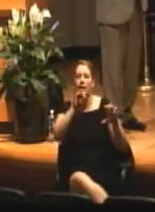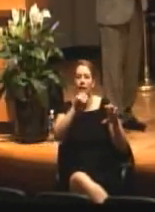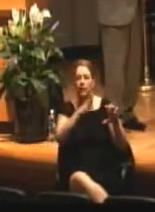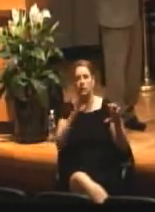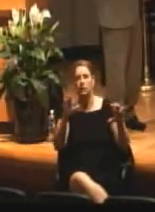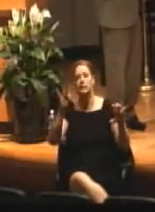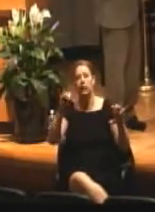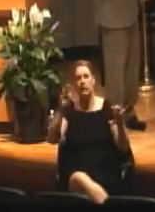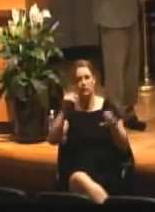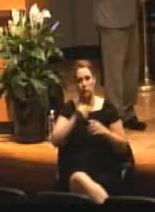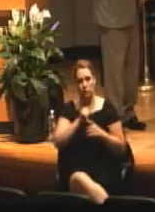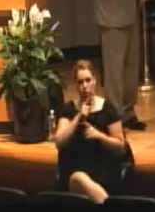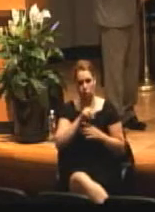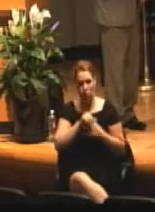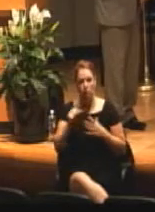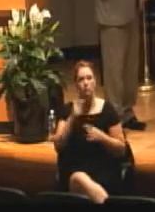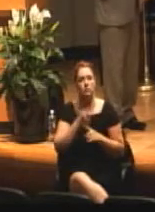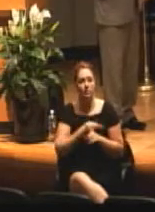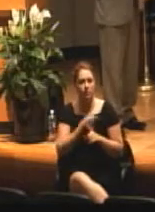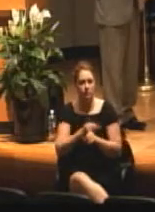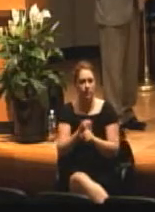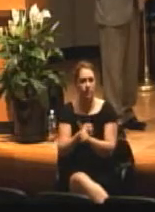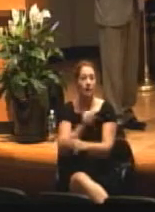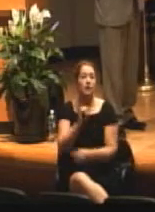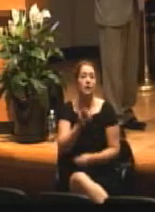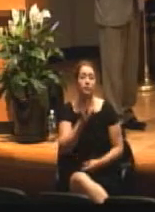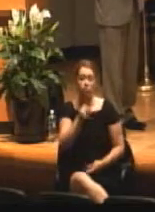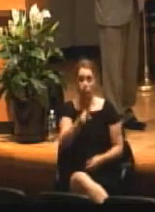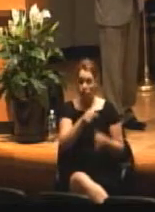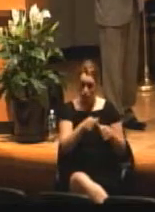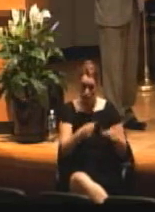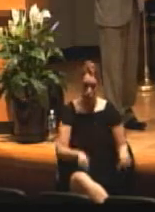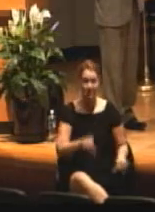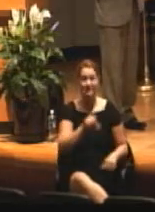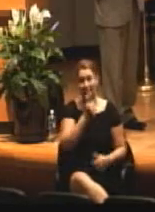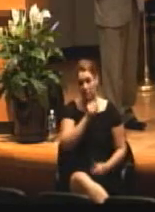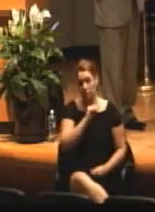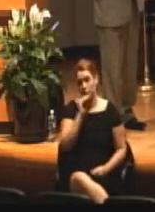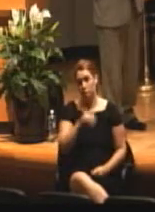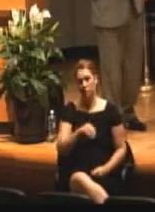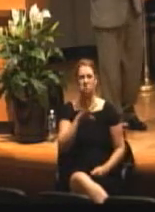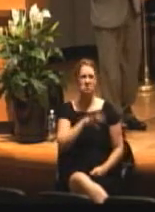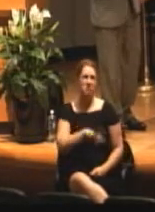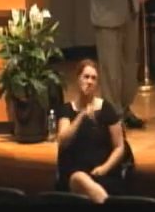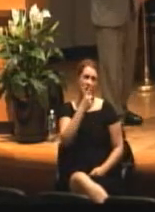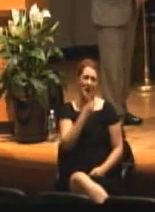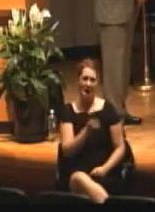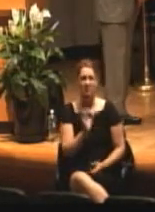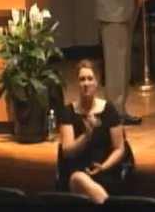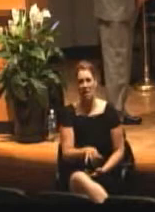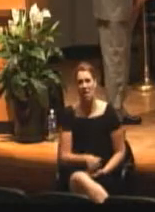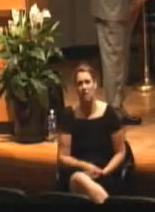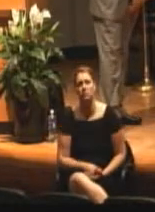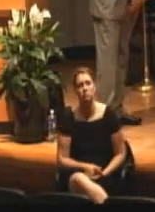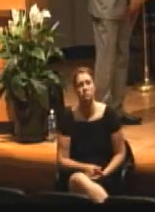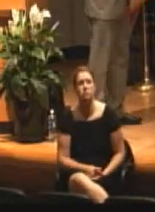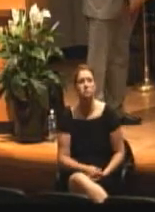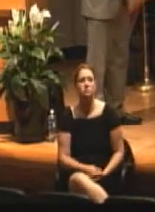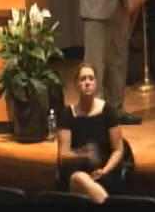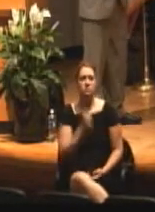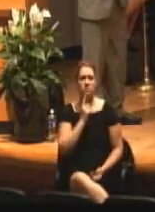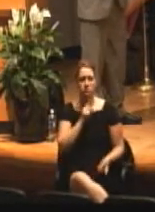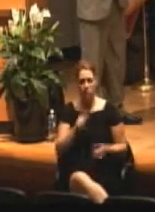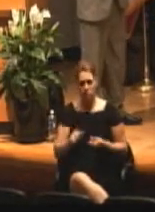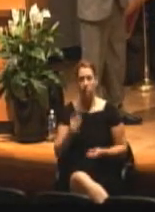insurance for a conventional loan. And then if you put 10% down, that would probably be, you know, about half of that. And it drops down to 15% down is